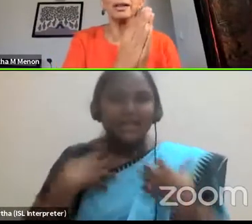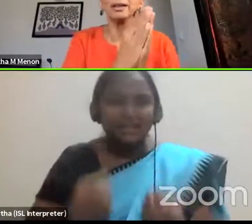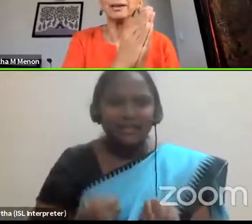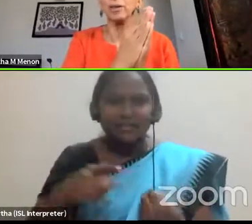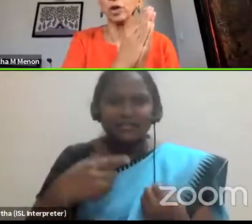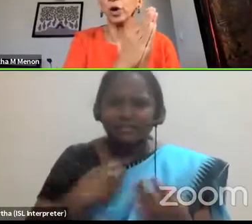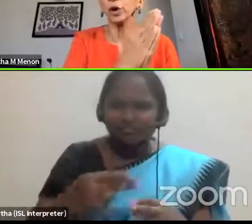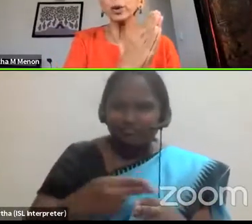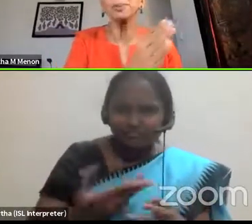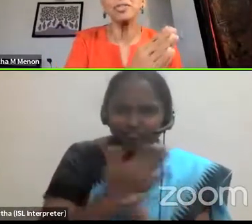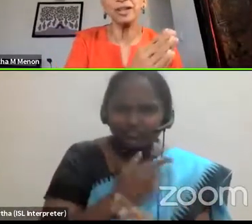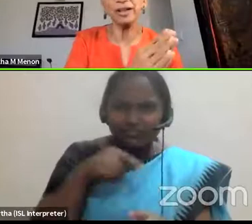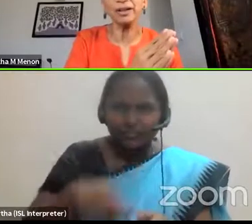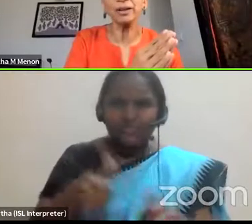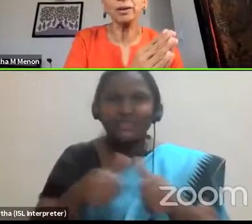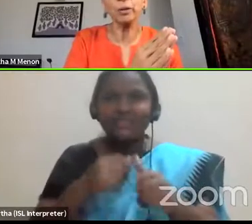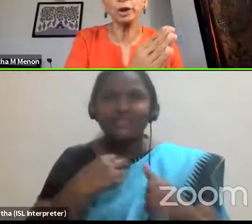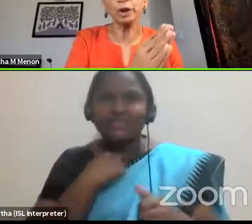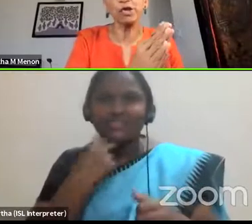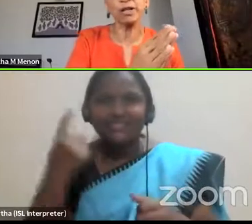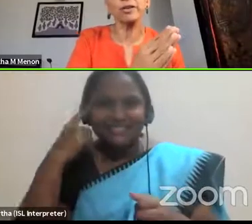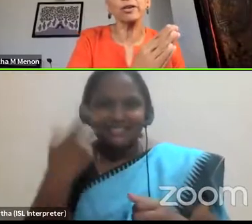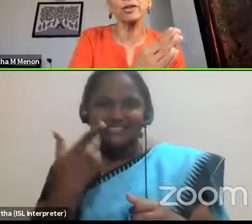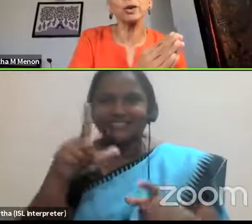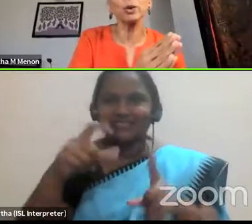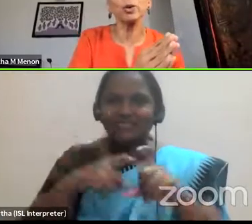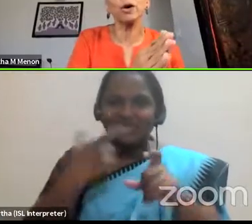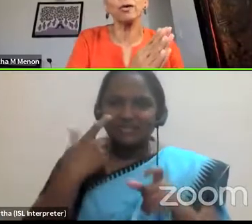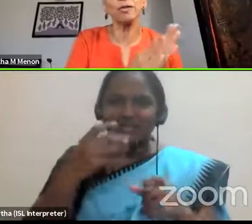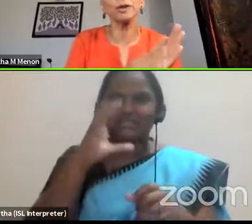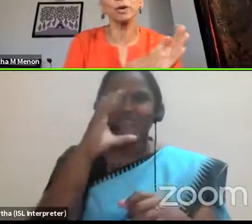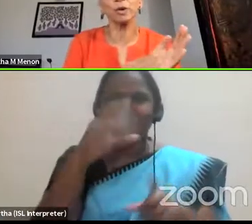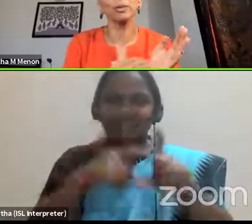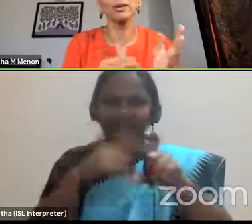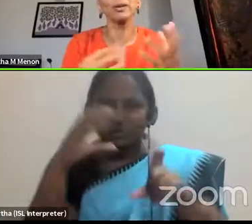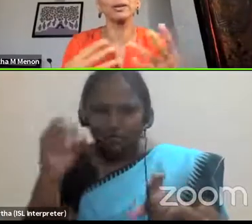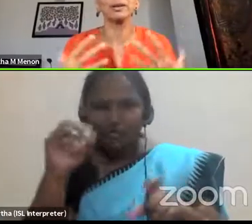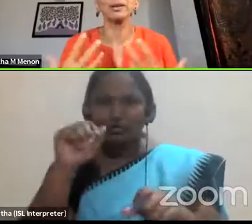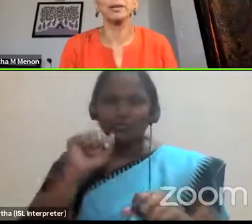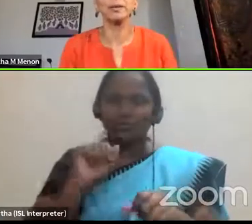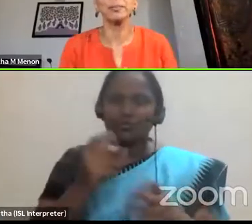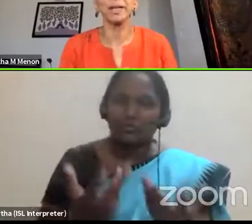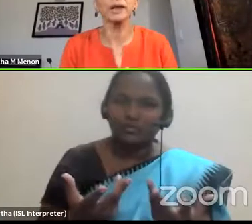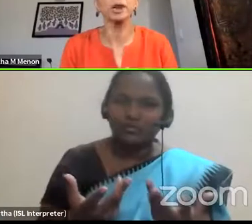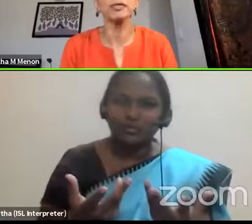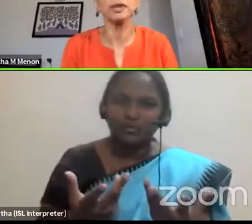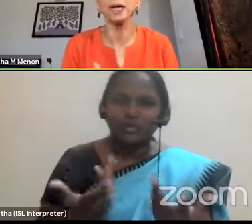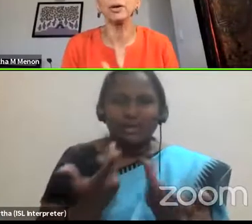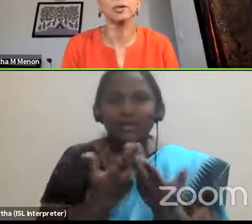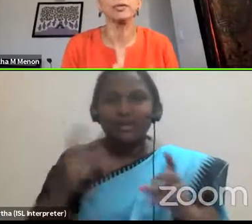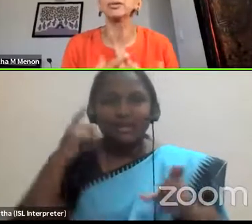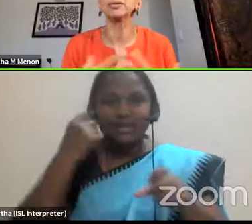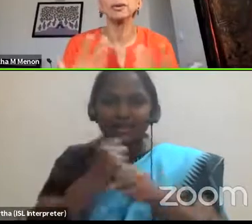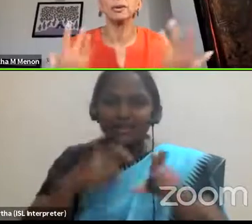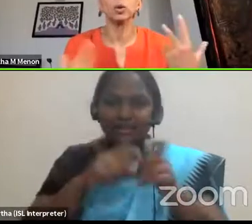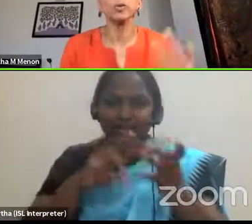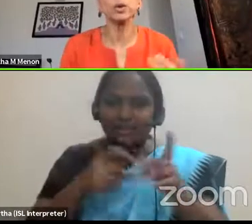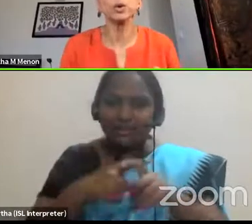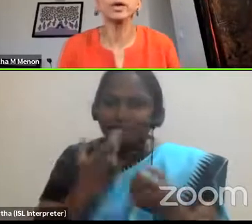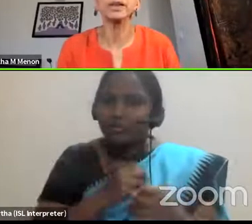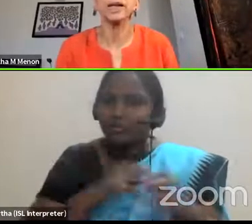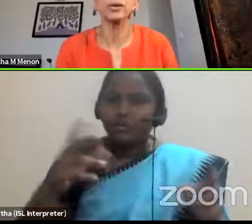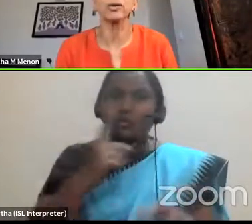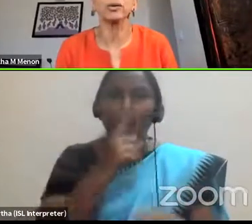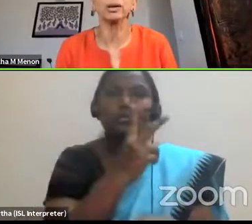Recently there was an audio deep fake which tricked the CEO of a European energy firm out of